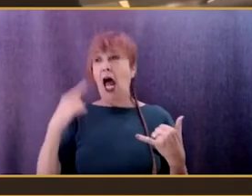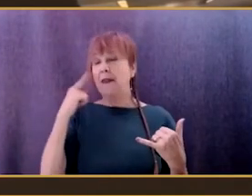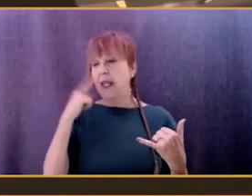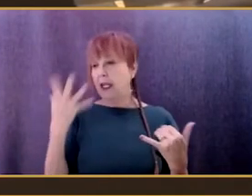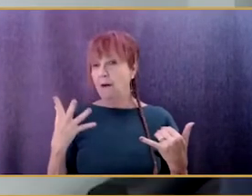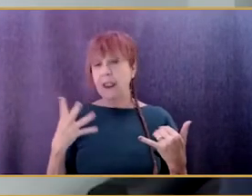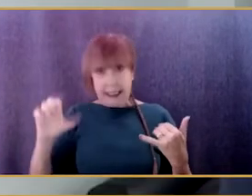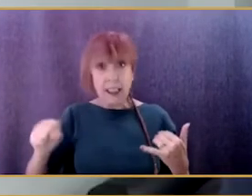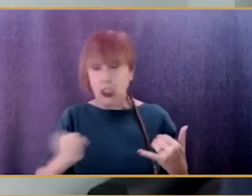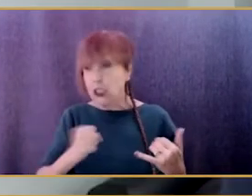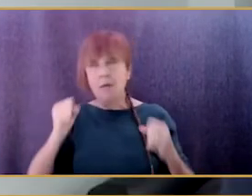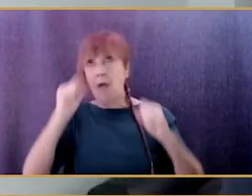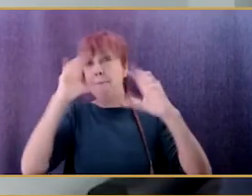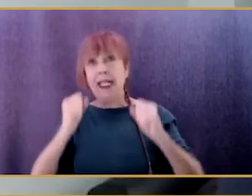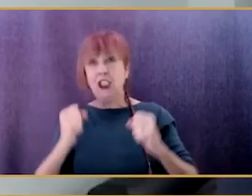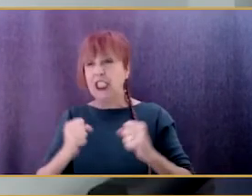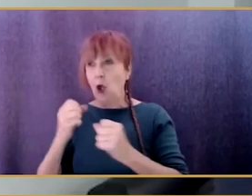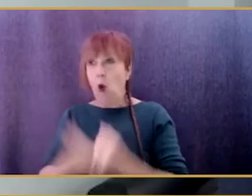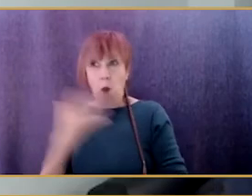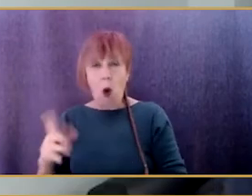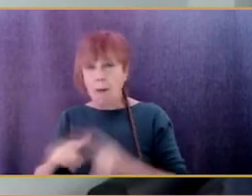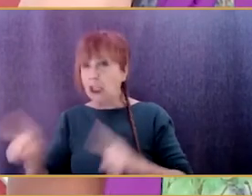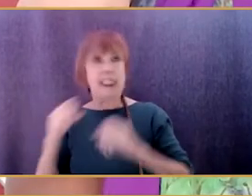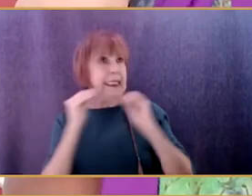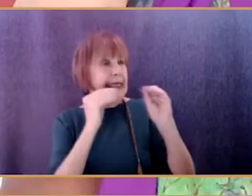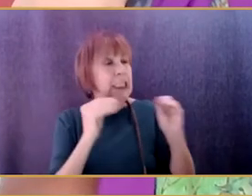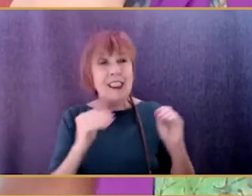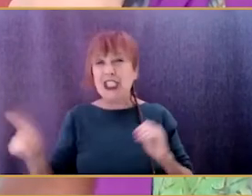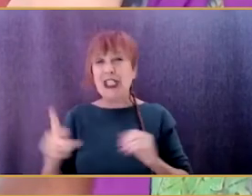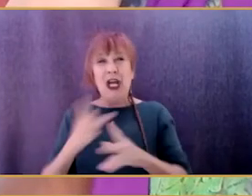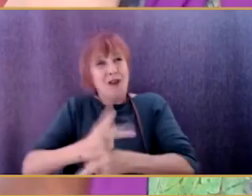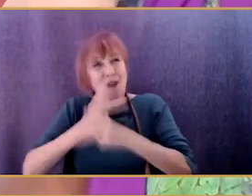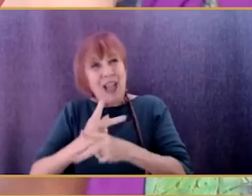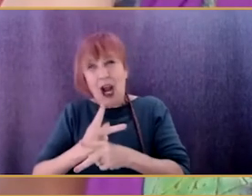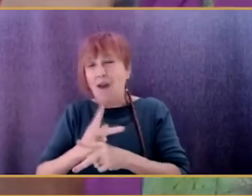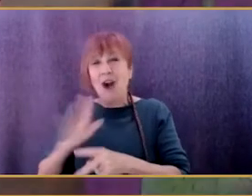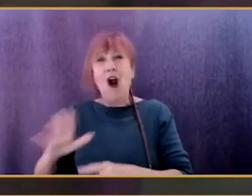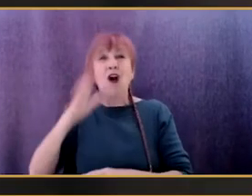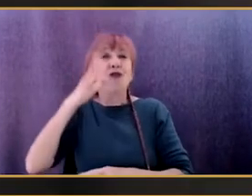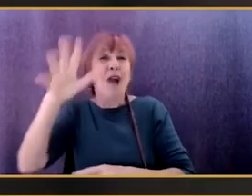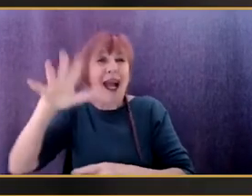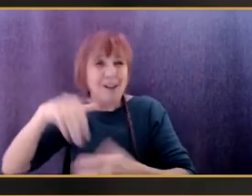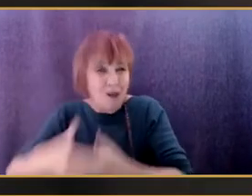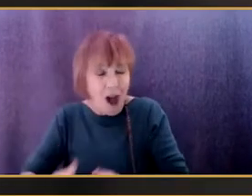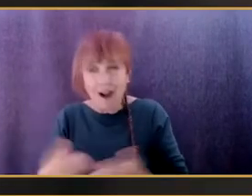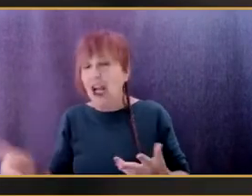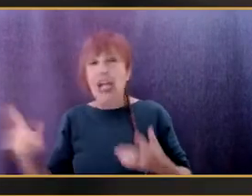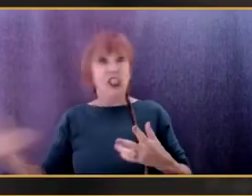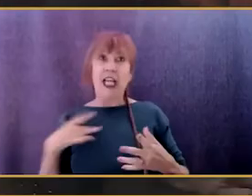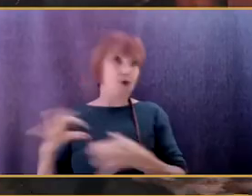she's done In addition to being an amazing poet Which includes teaching Which includes raising a granddaughter Mentoring, maintaining relationships